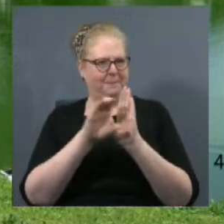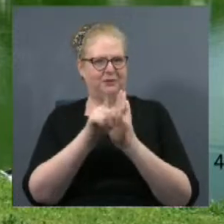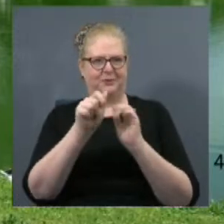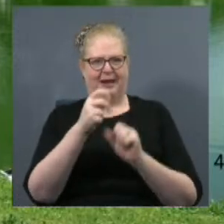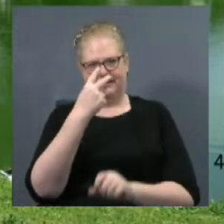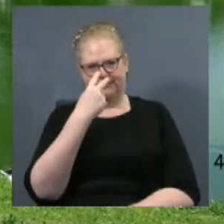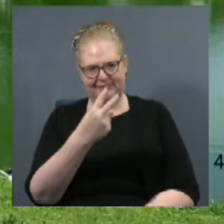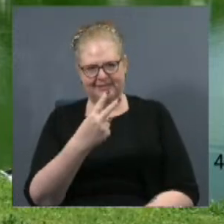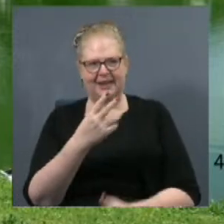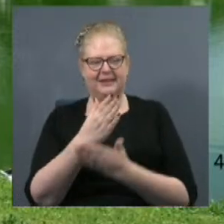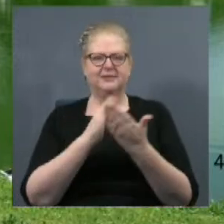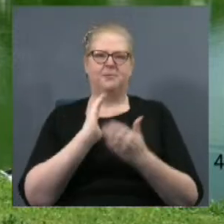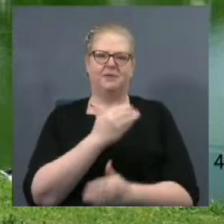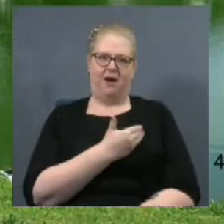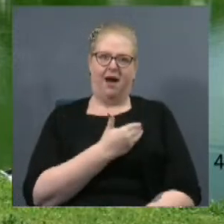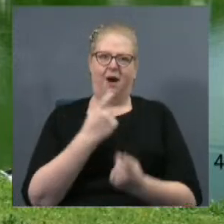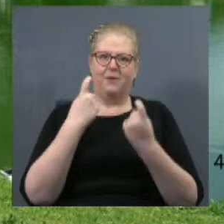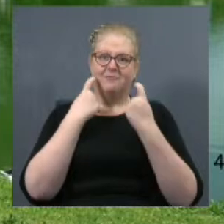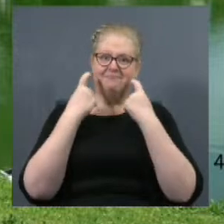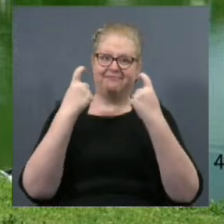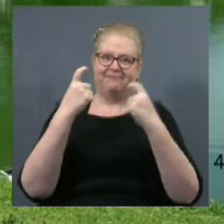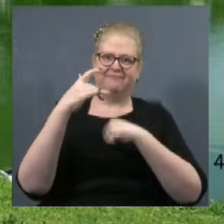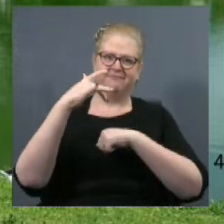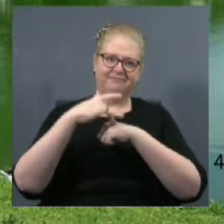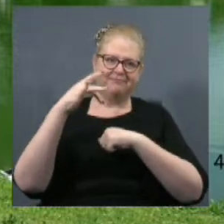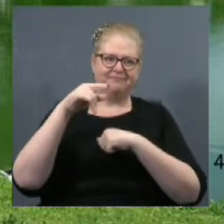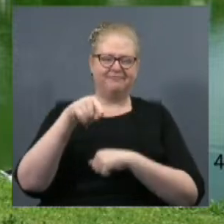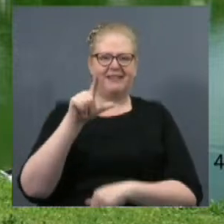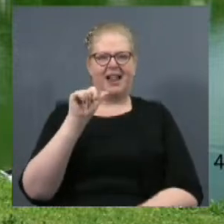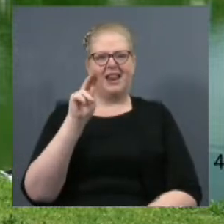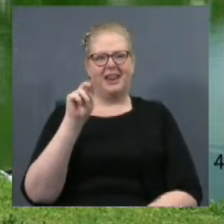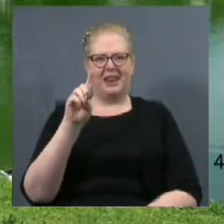park and some of the landmarks in the park that we're very proud of.